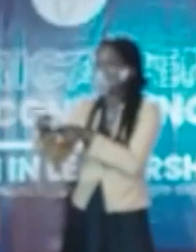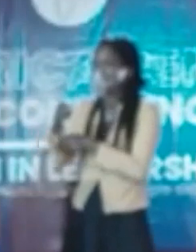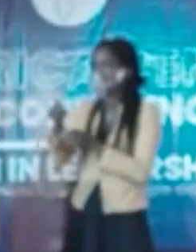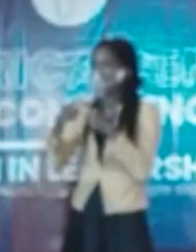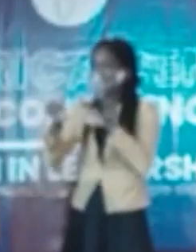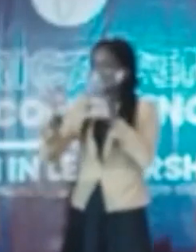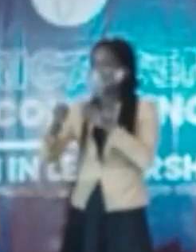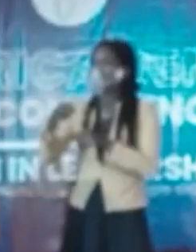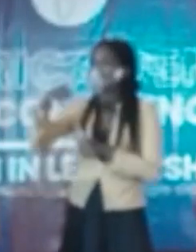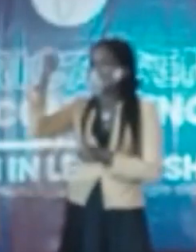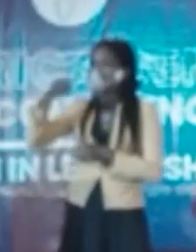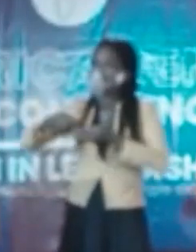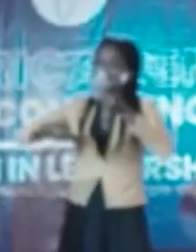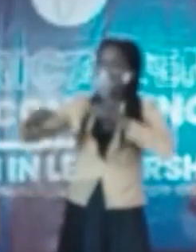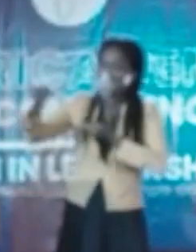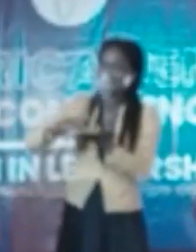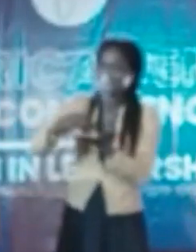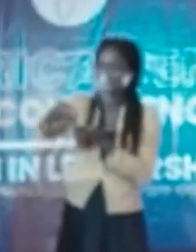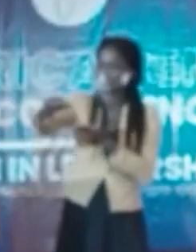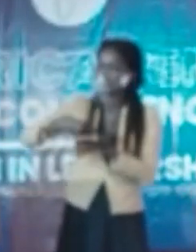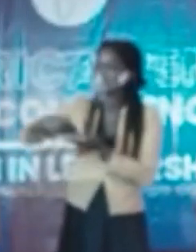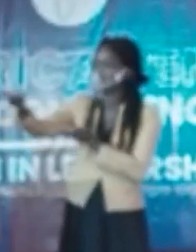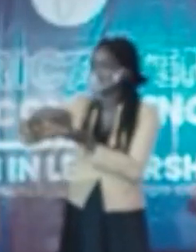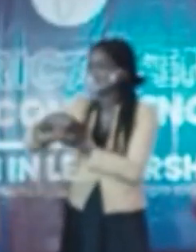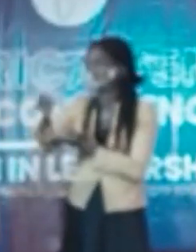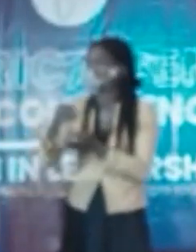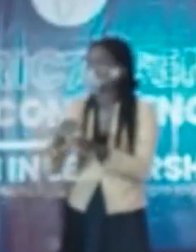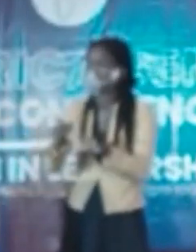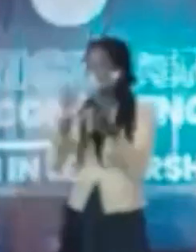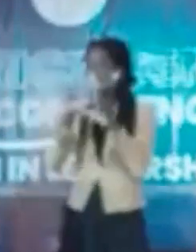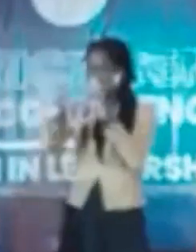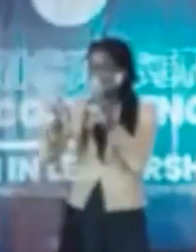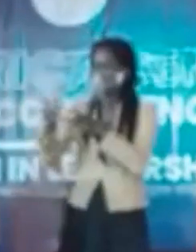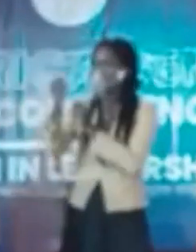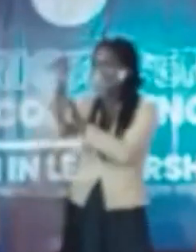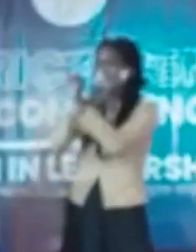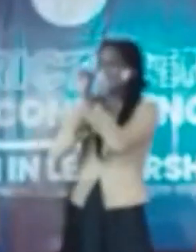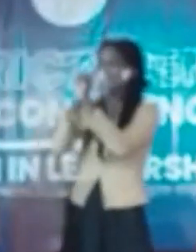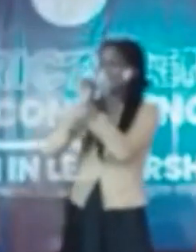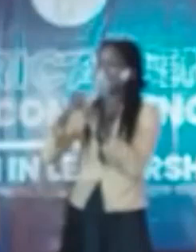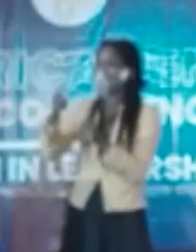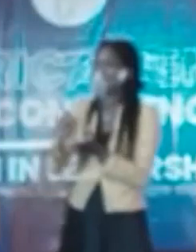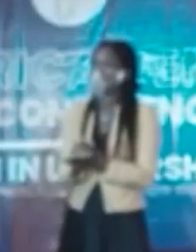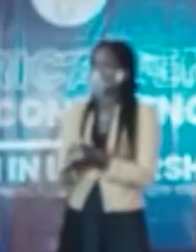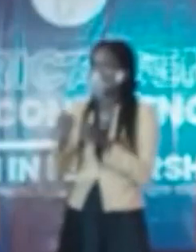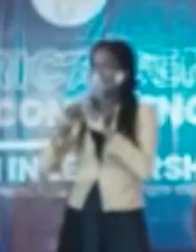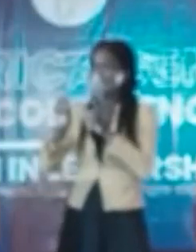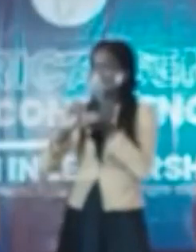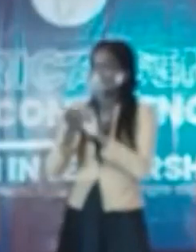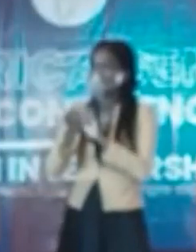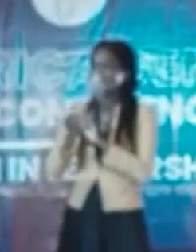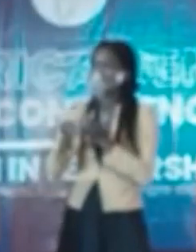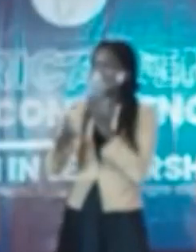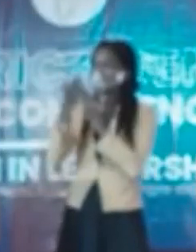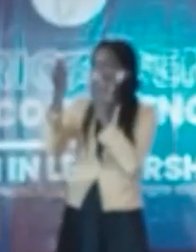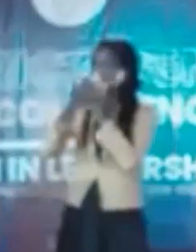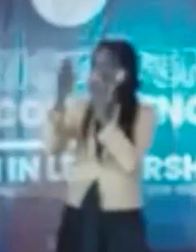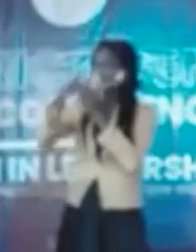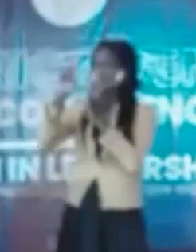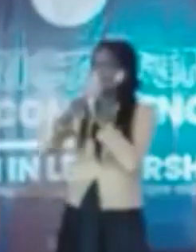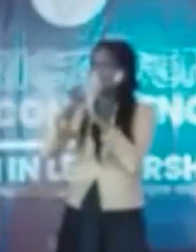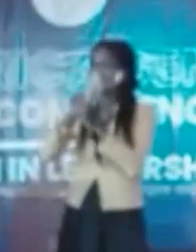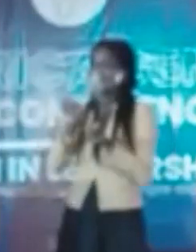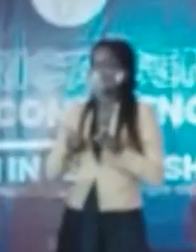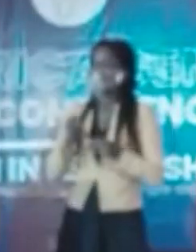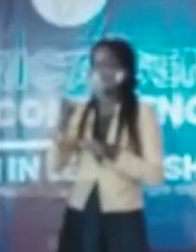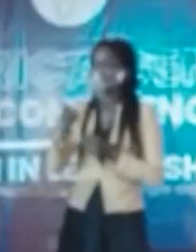better markets for their produce. Standard Bank runs a mentorship program for girls in rural areas